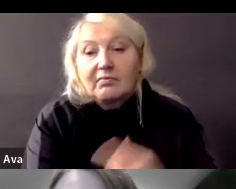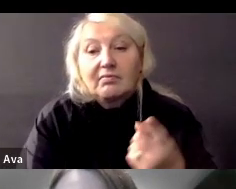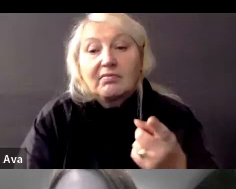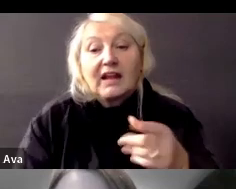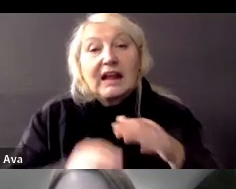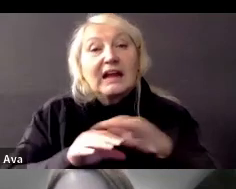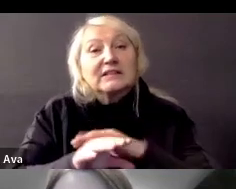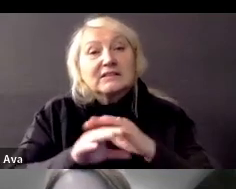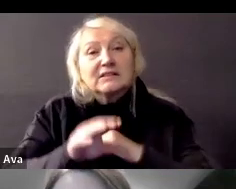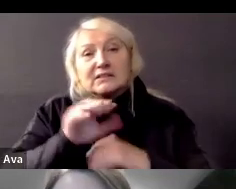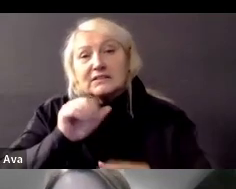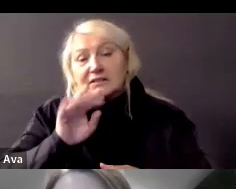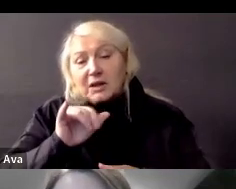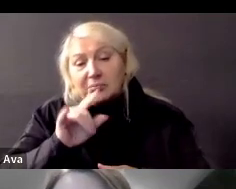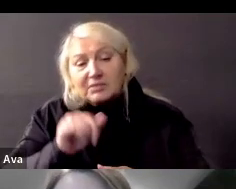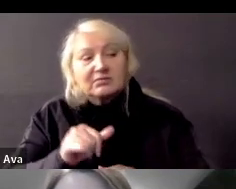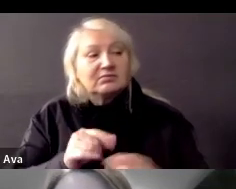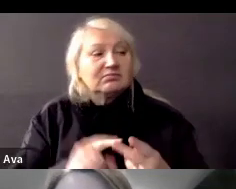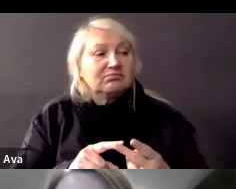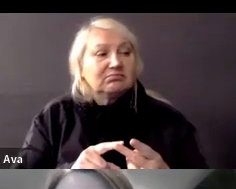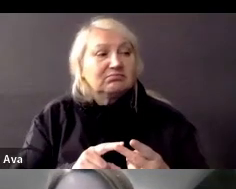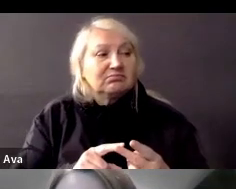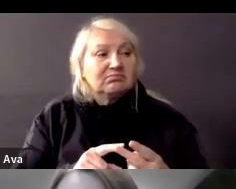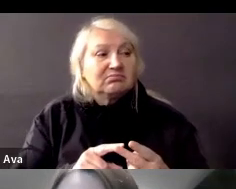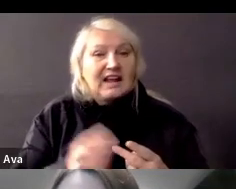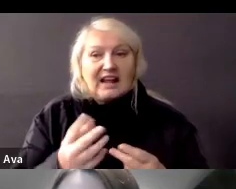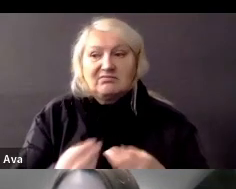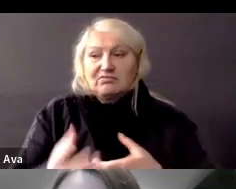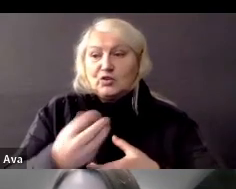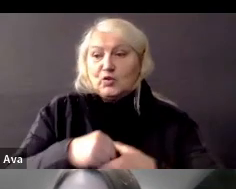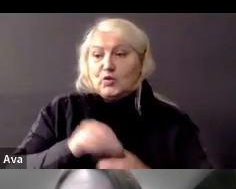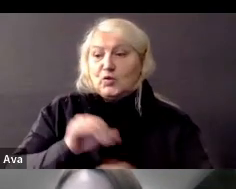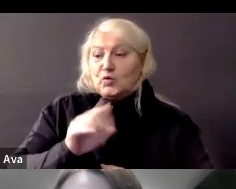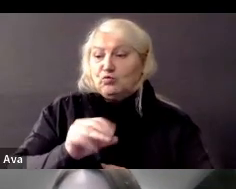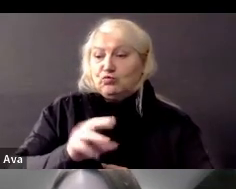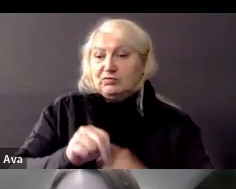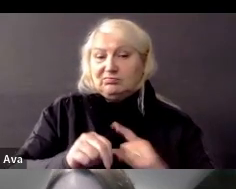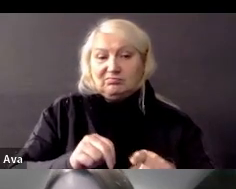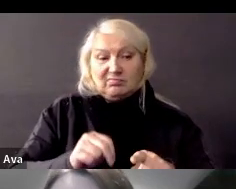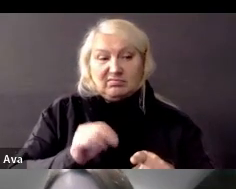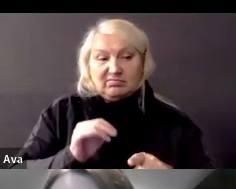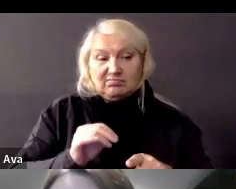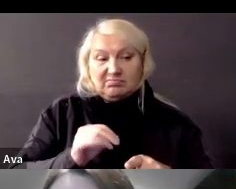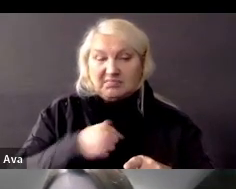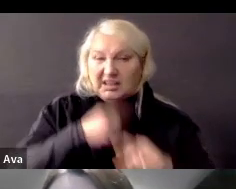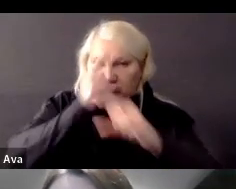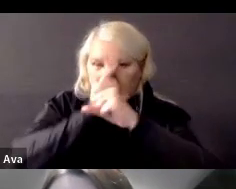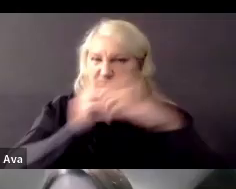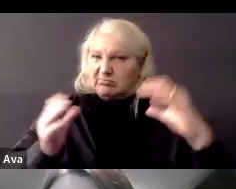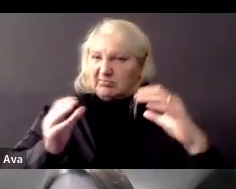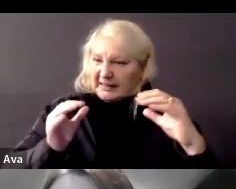Accessibility and inclusion are, for me, human rights.